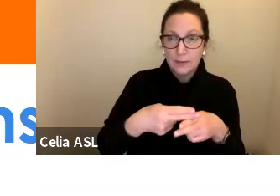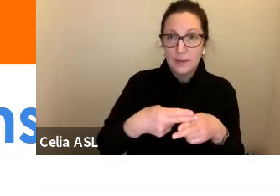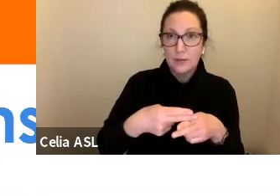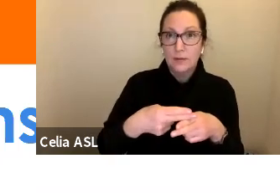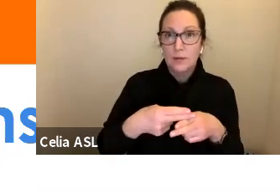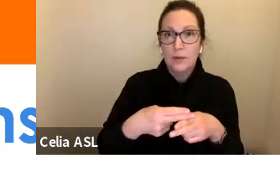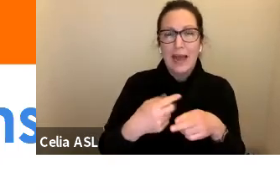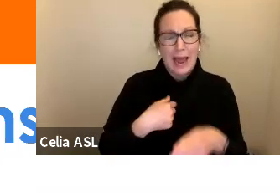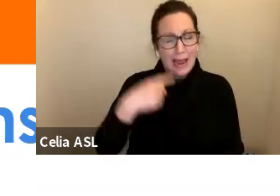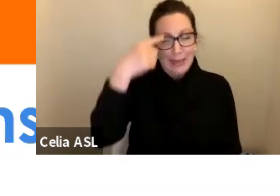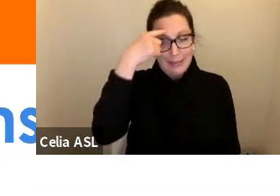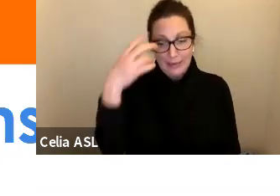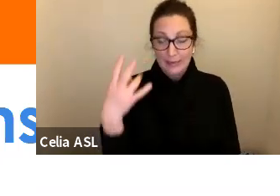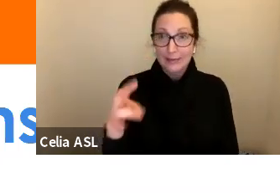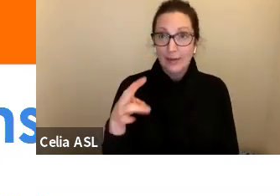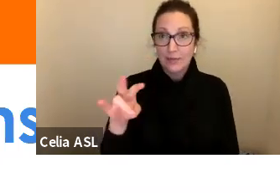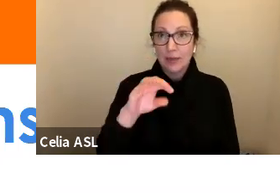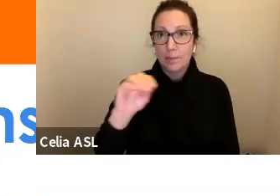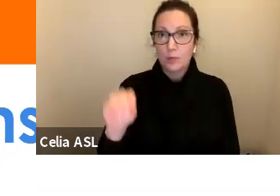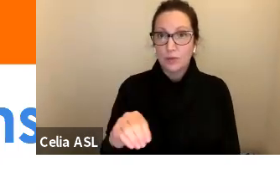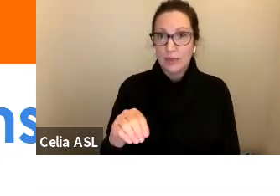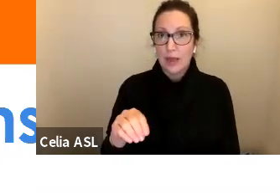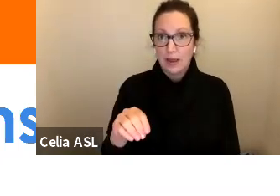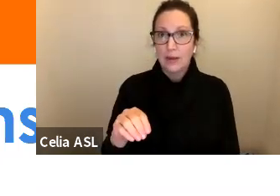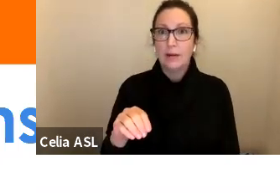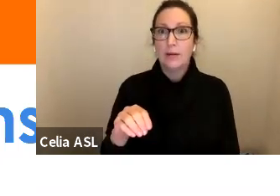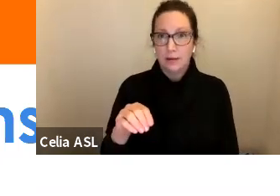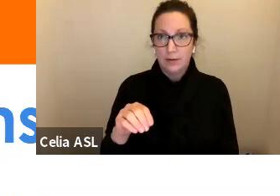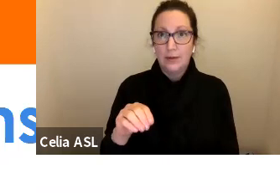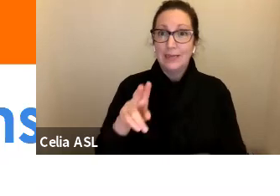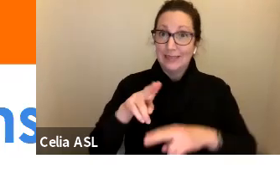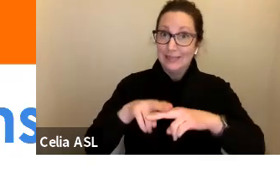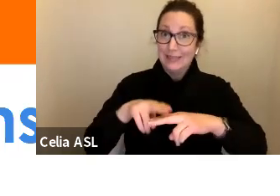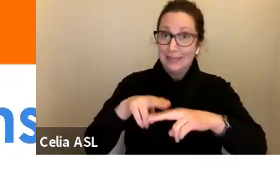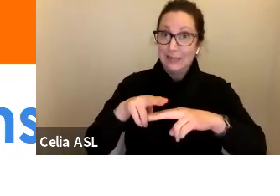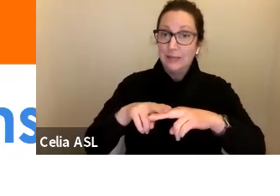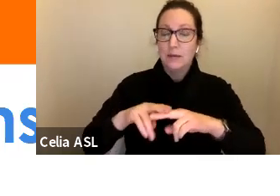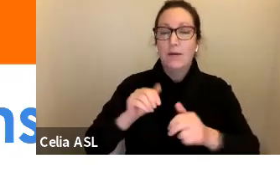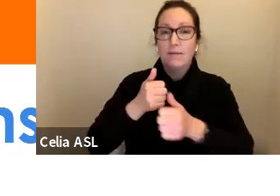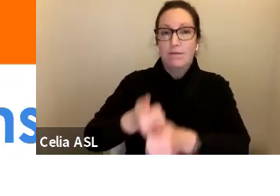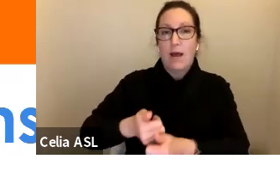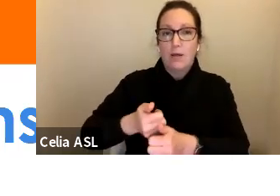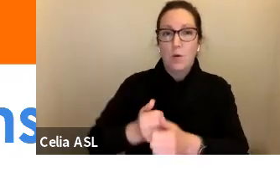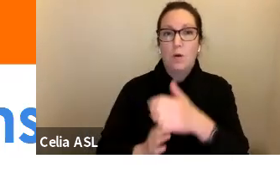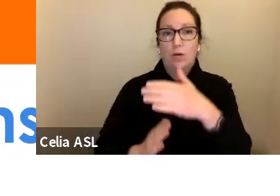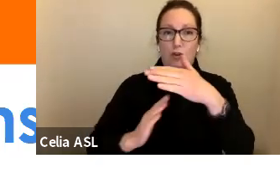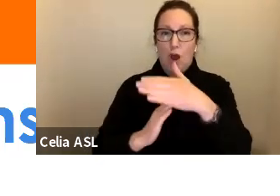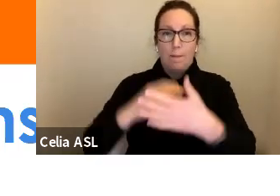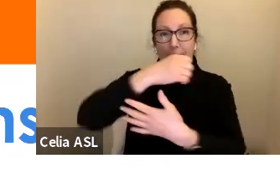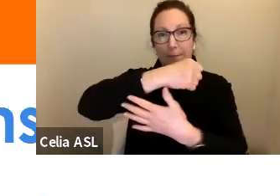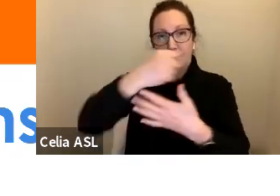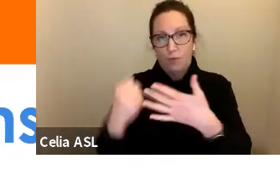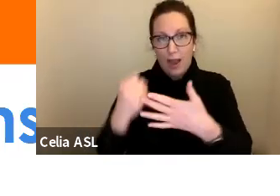that the 17% go to the top ranked students in order. But I am not